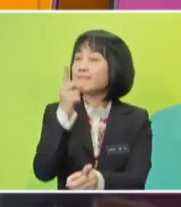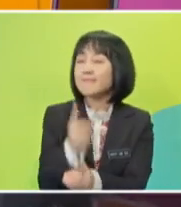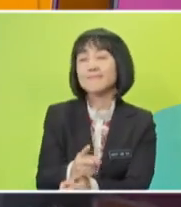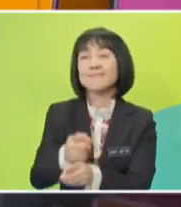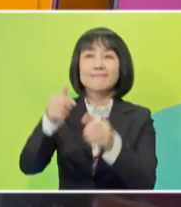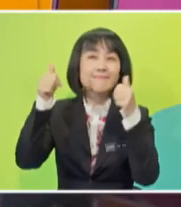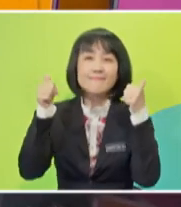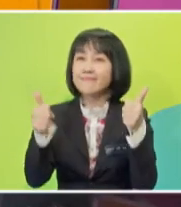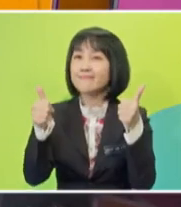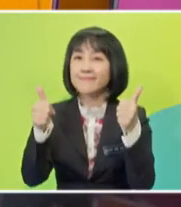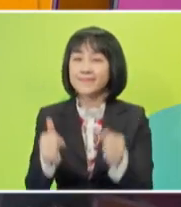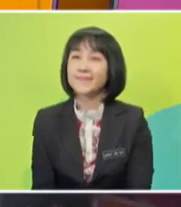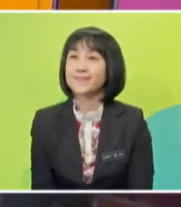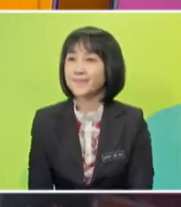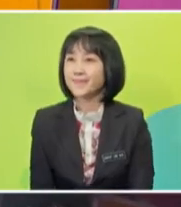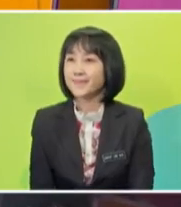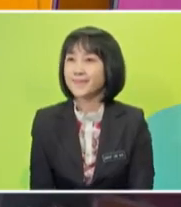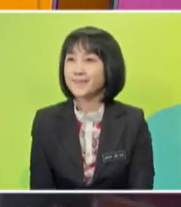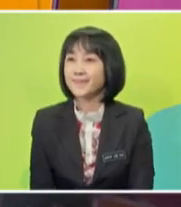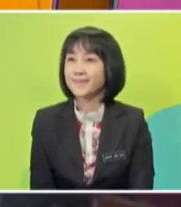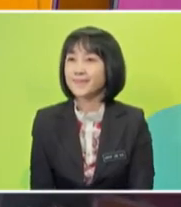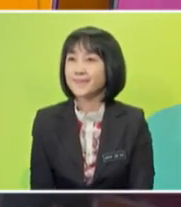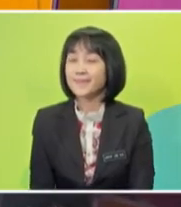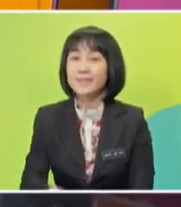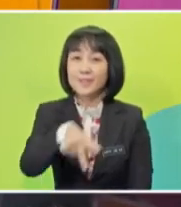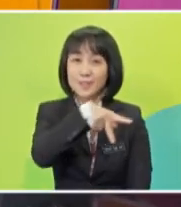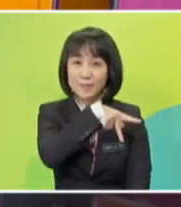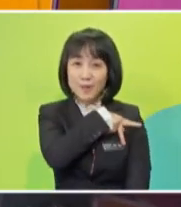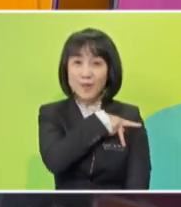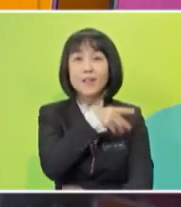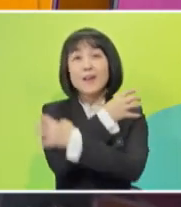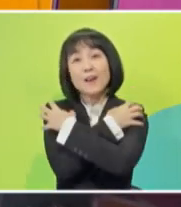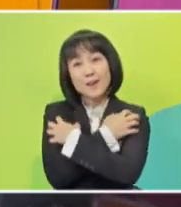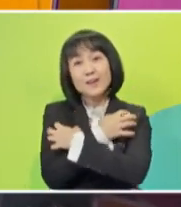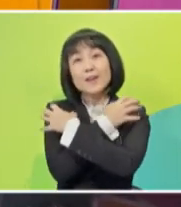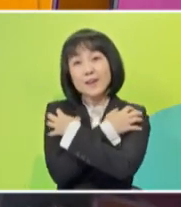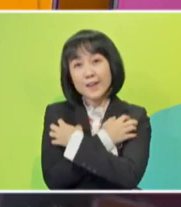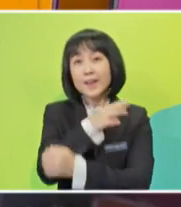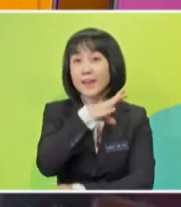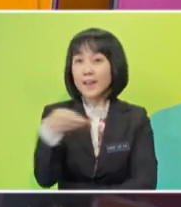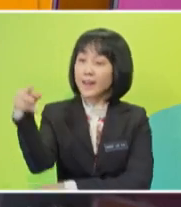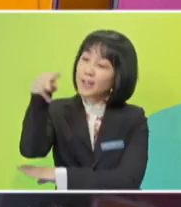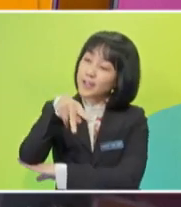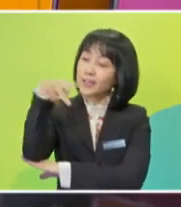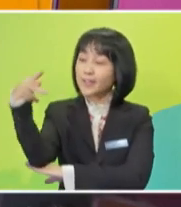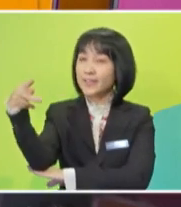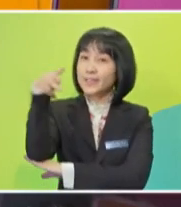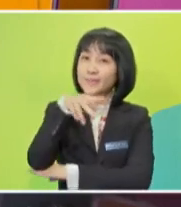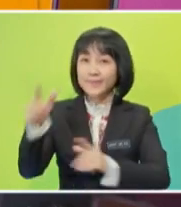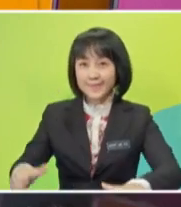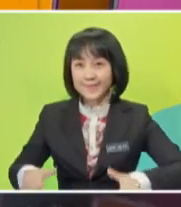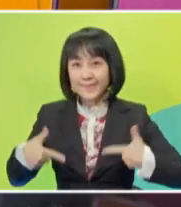Very well done. So you are right. So actually the polar bear mm-hmm. as well as the penguin live in